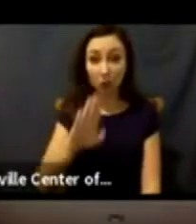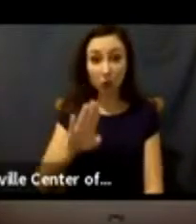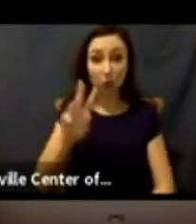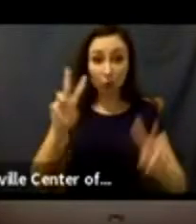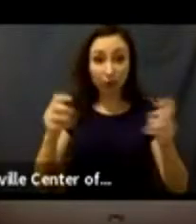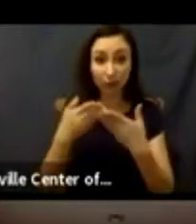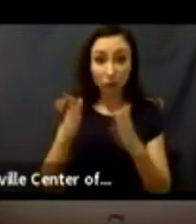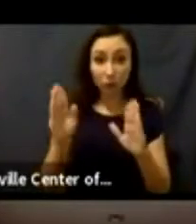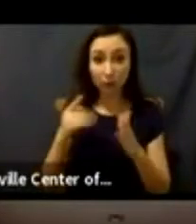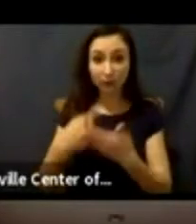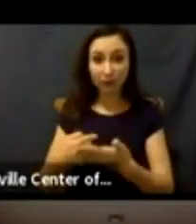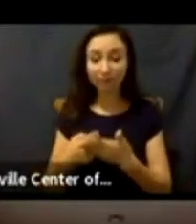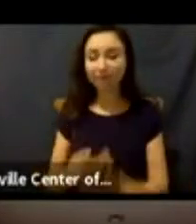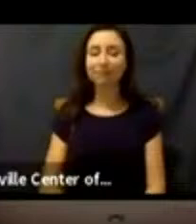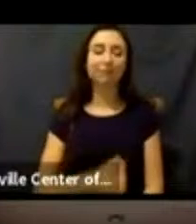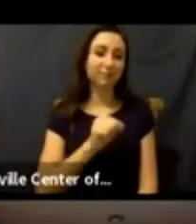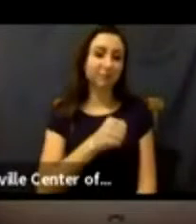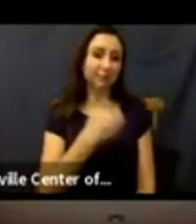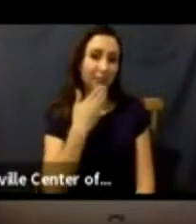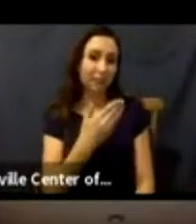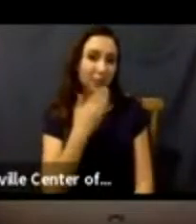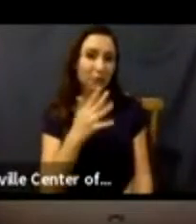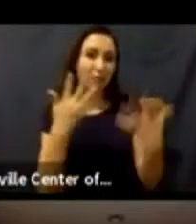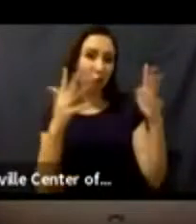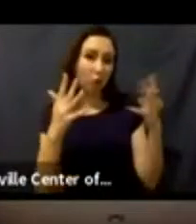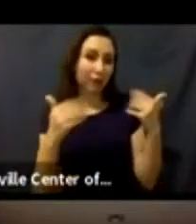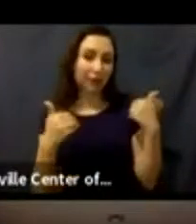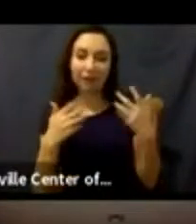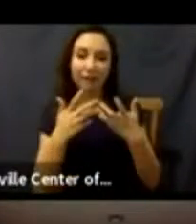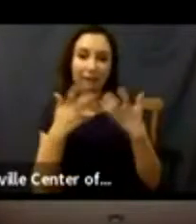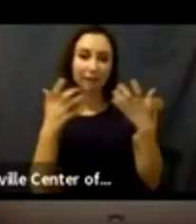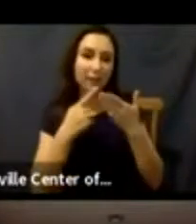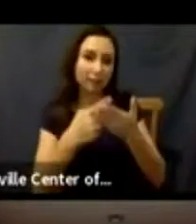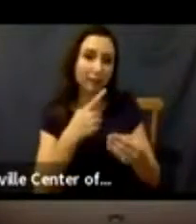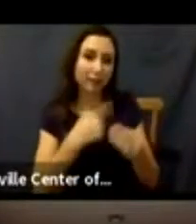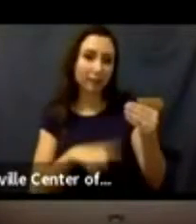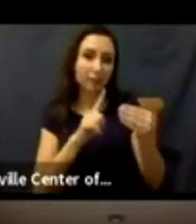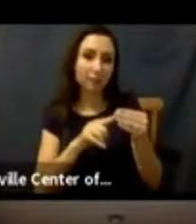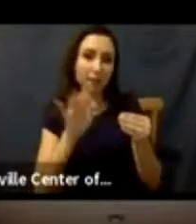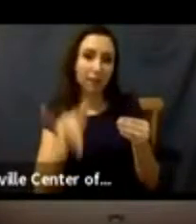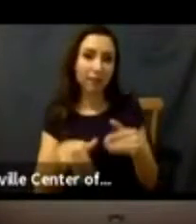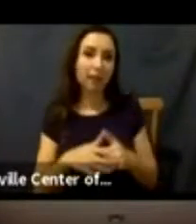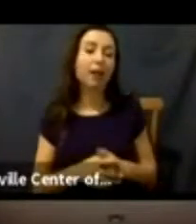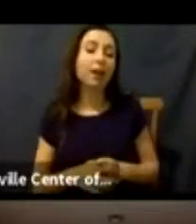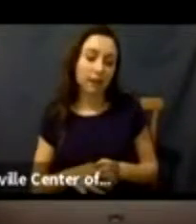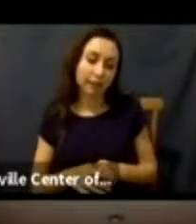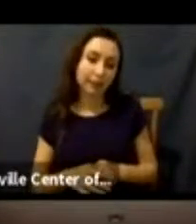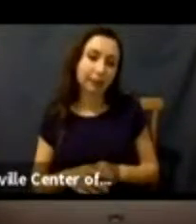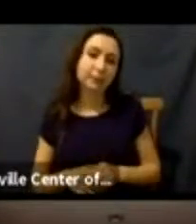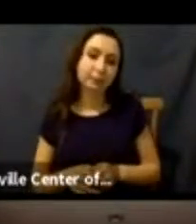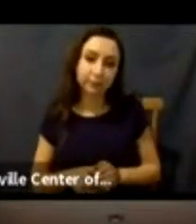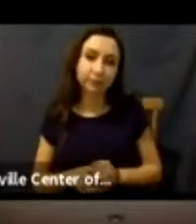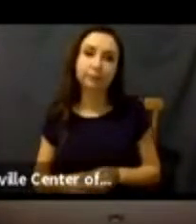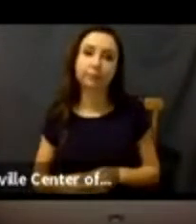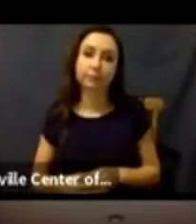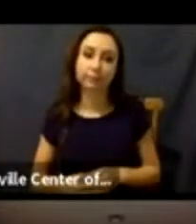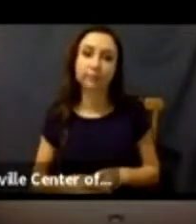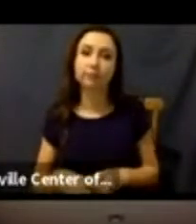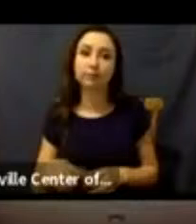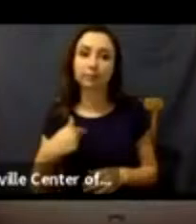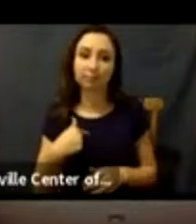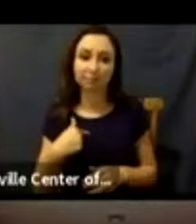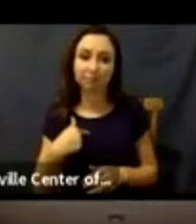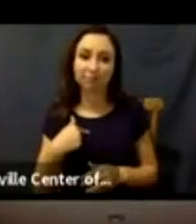Thank you. And I mean, thankfully, we've already had quite a bit of discussion around this, but I put it as a